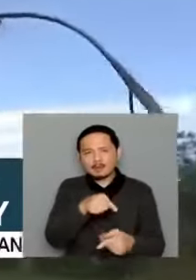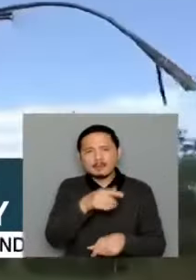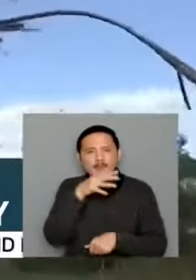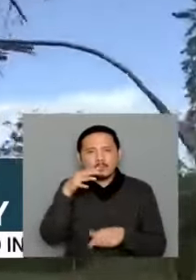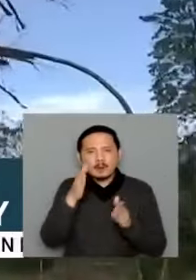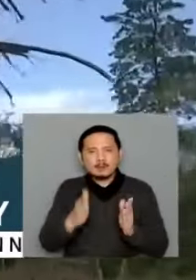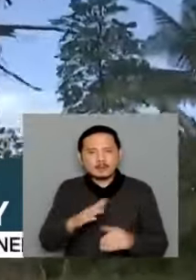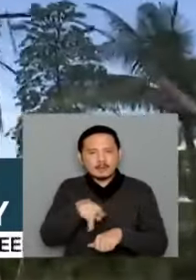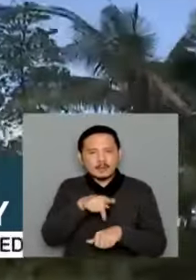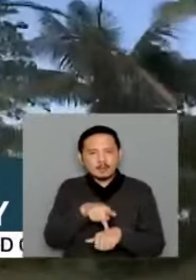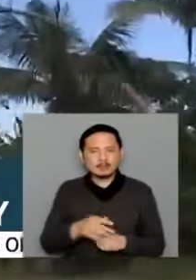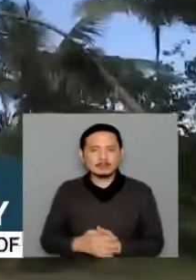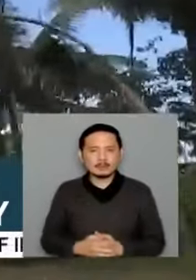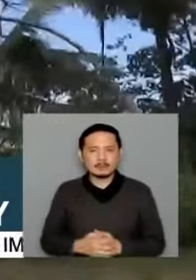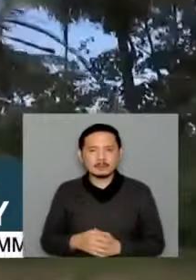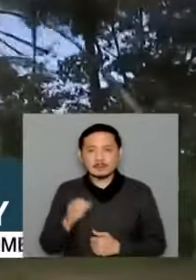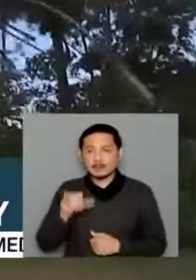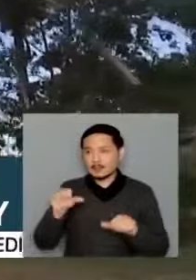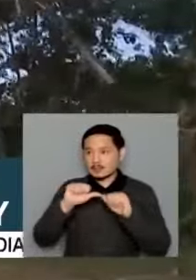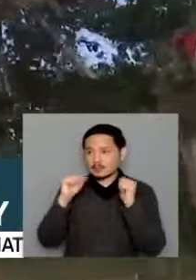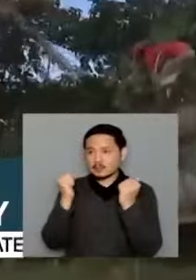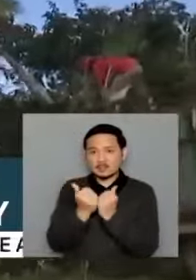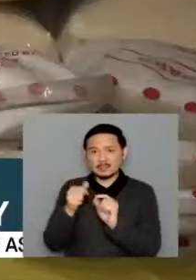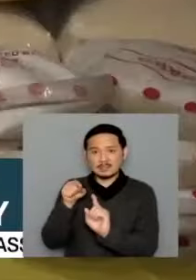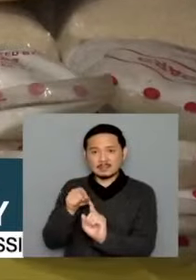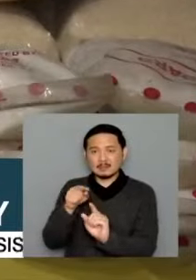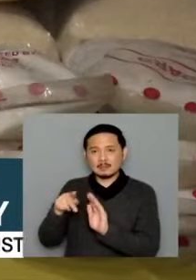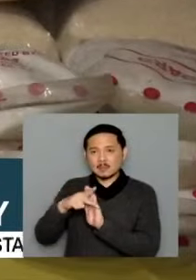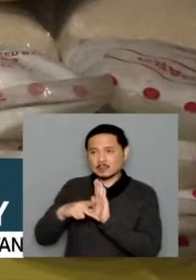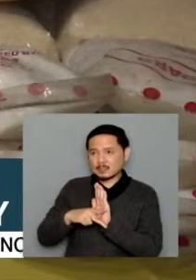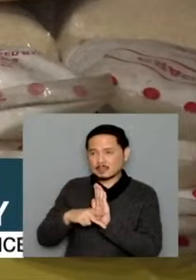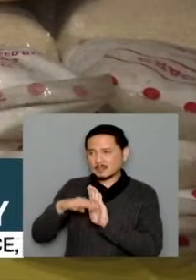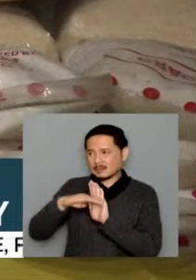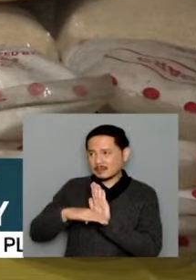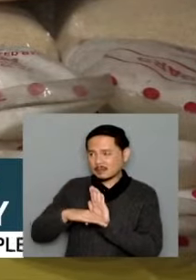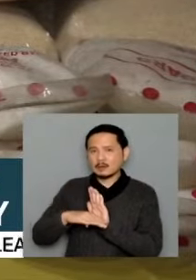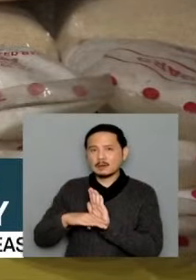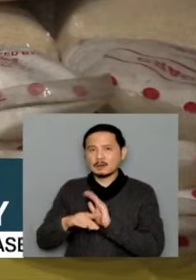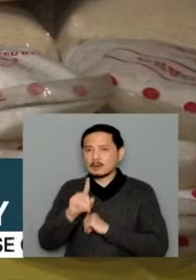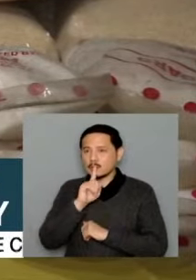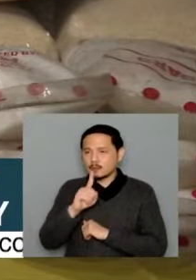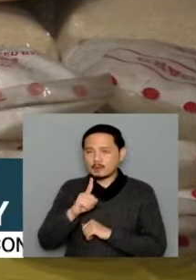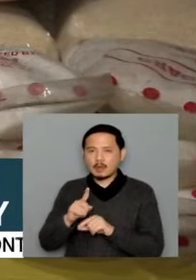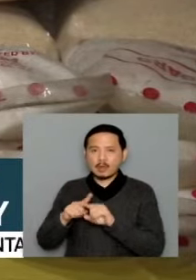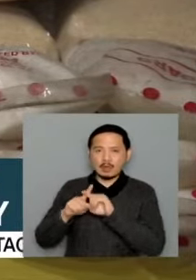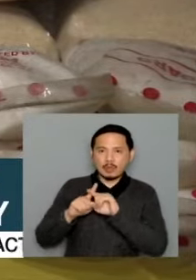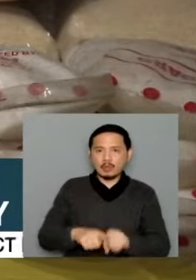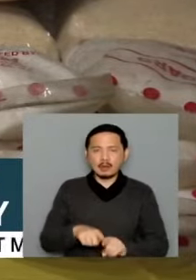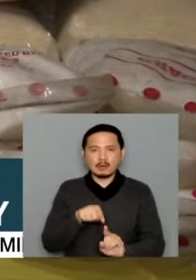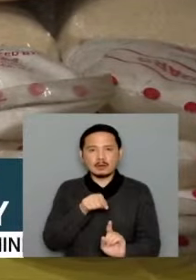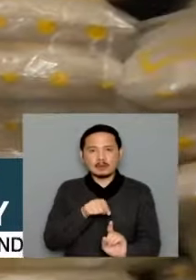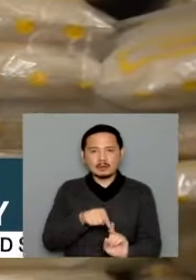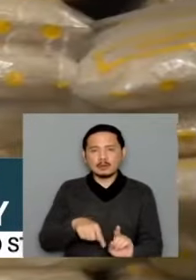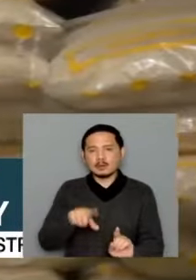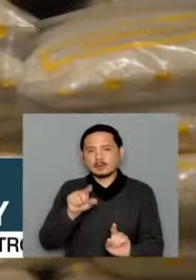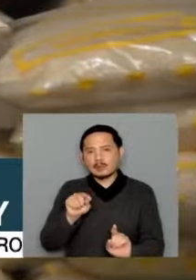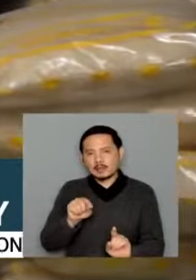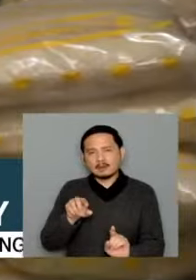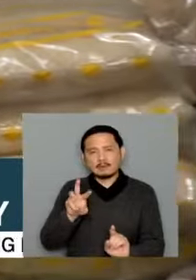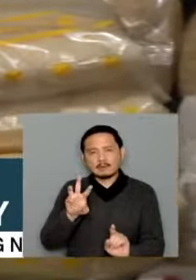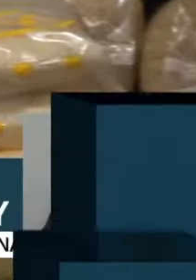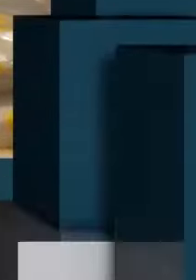is because of the agency's importation policies that his law, the Sugarcane Industry Development Act of 2015, failed to achieve its